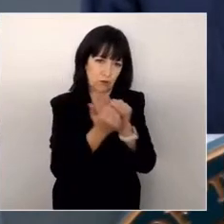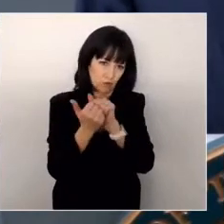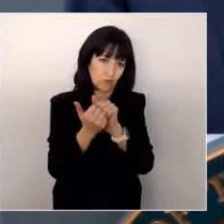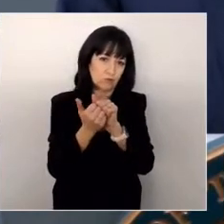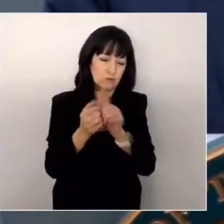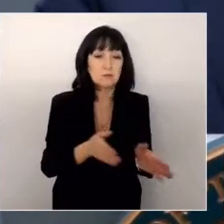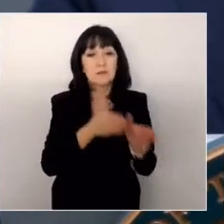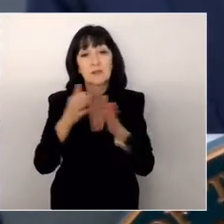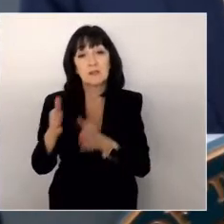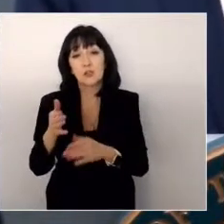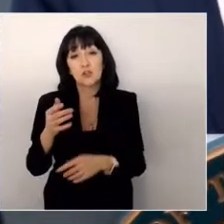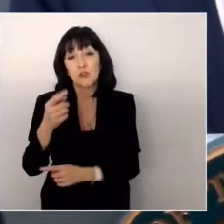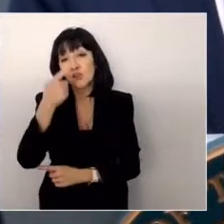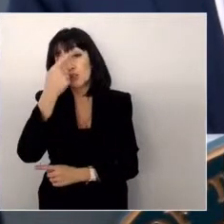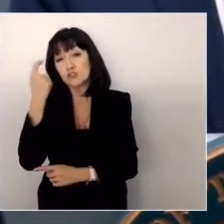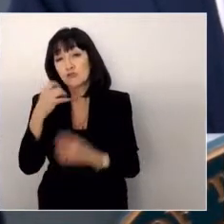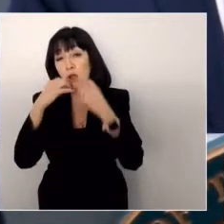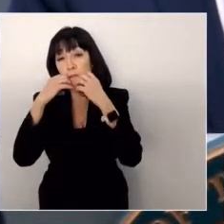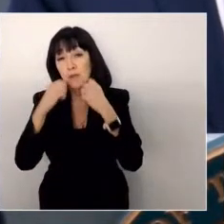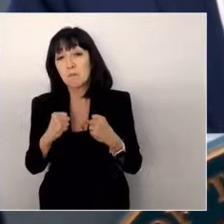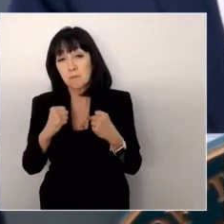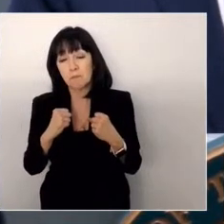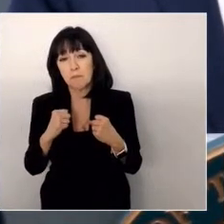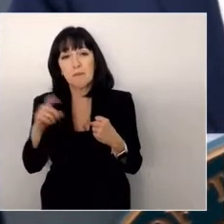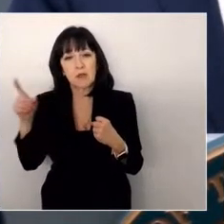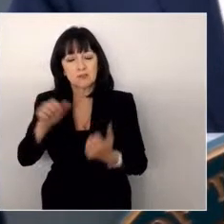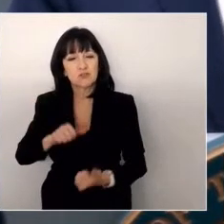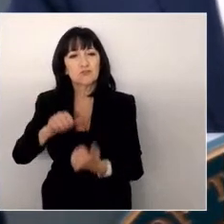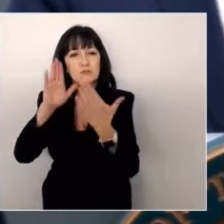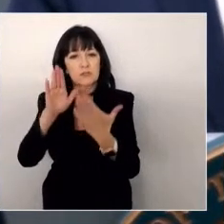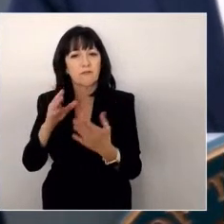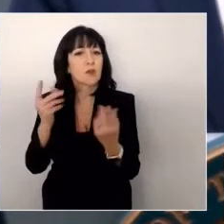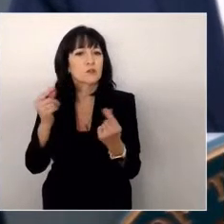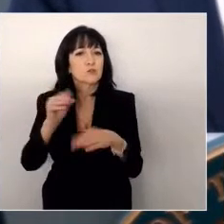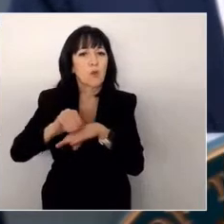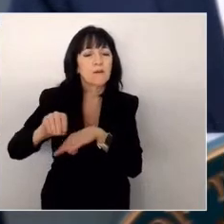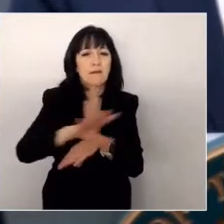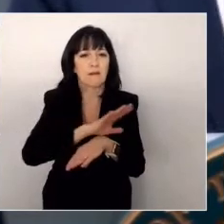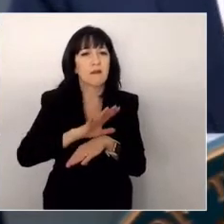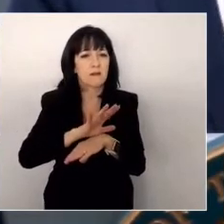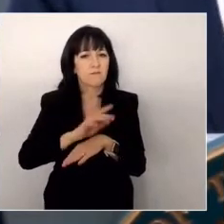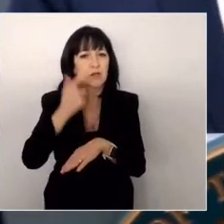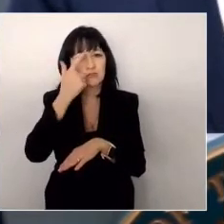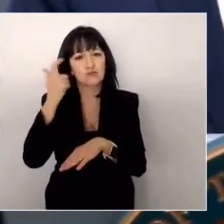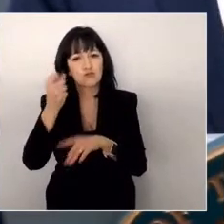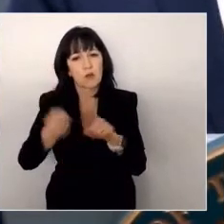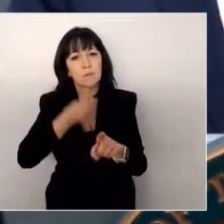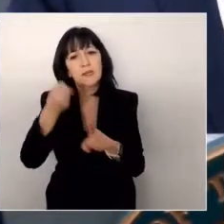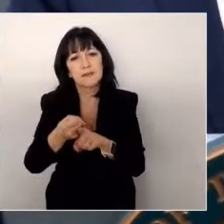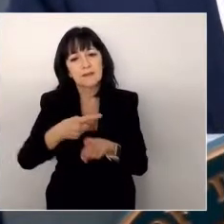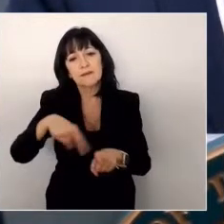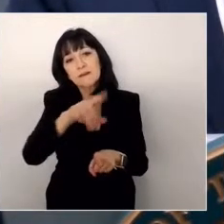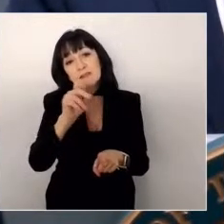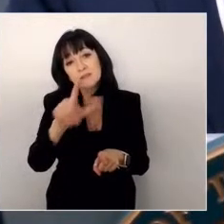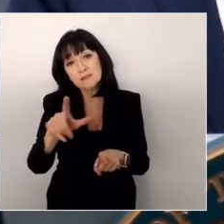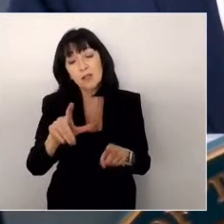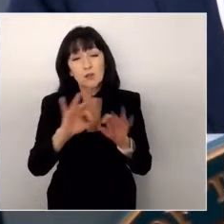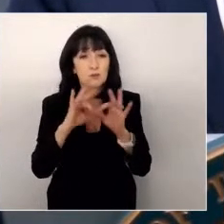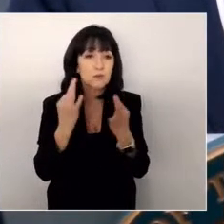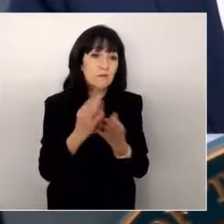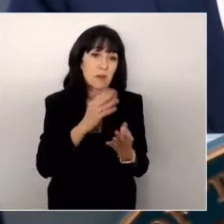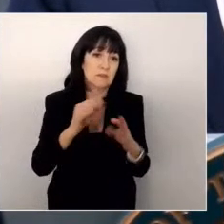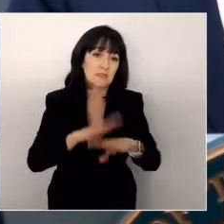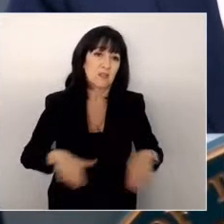Family Programs, Tracy is tackling the effects of trauma on Delaware children and families. Nothing more important